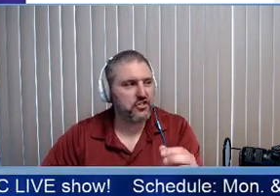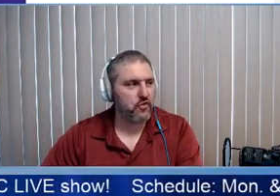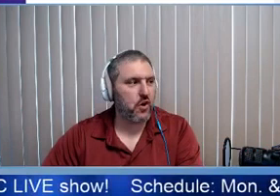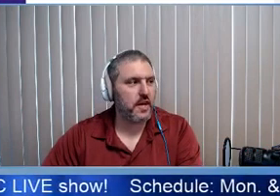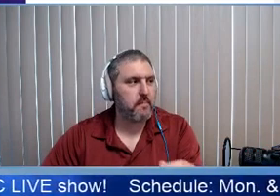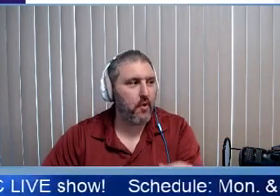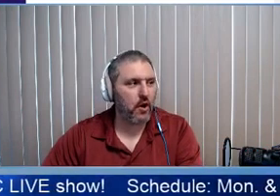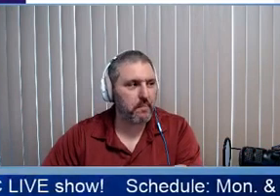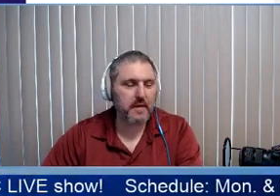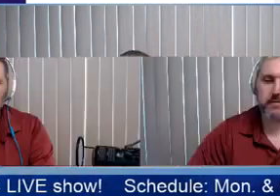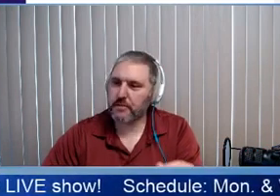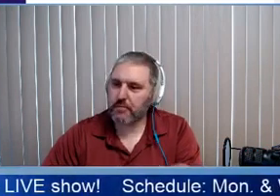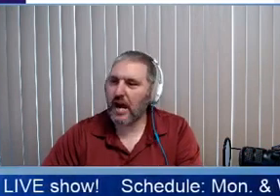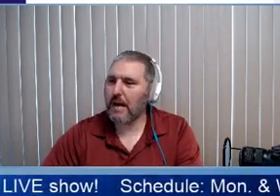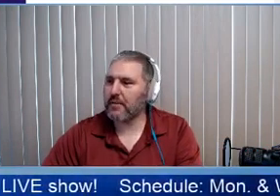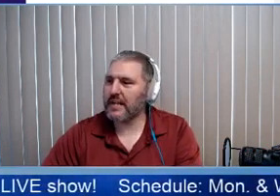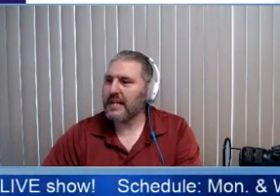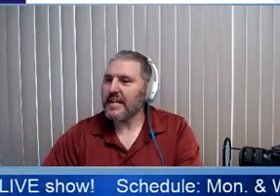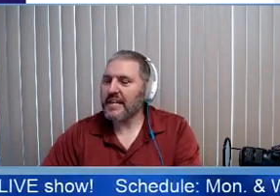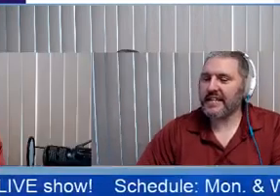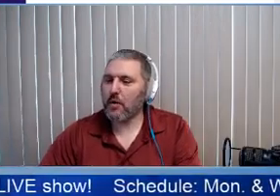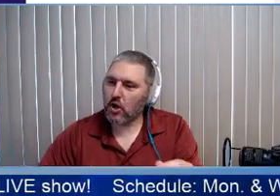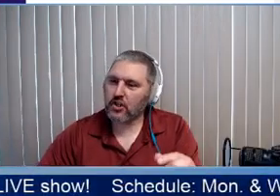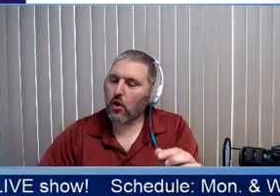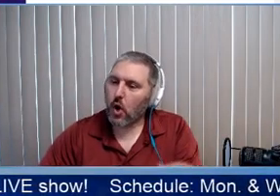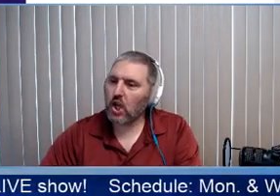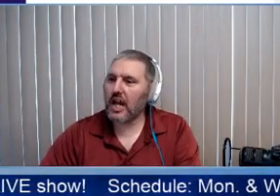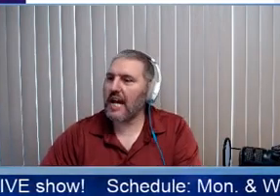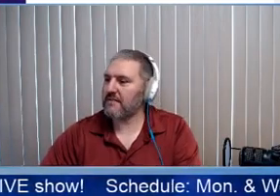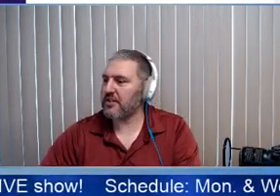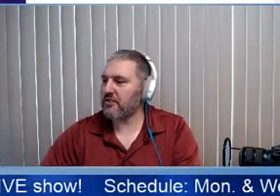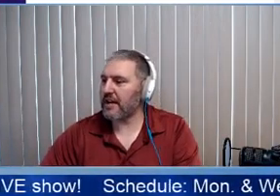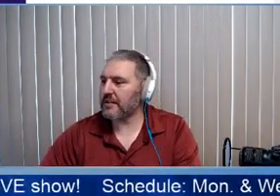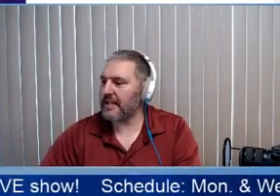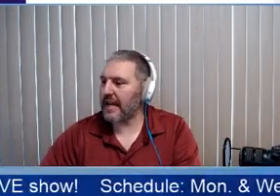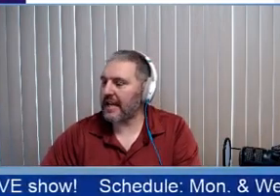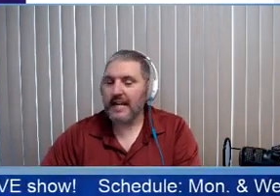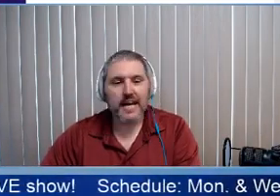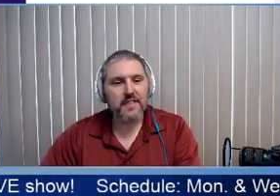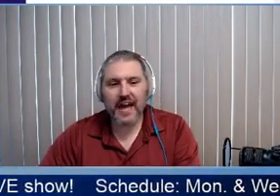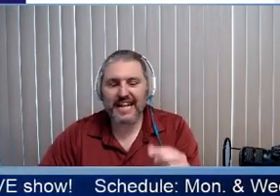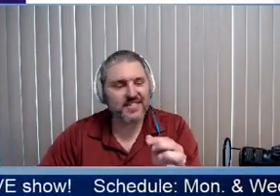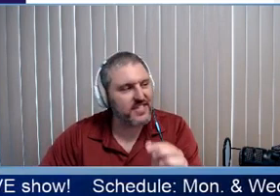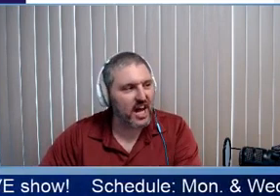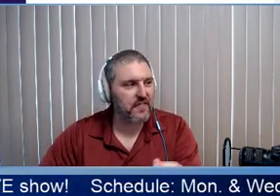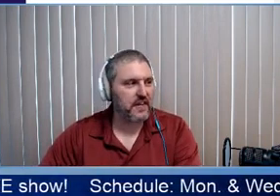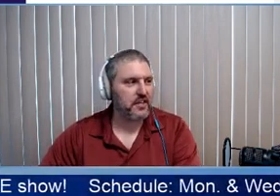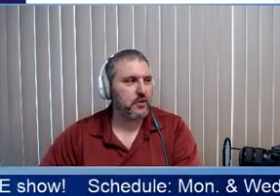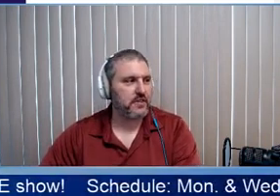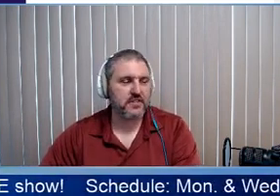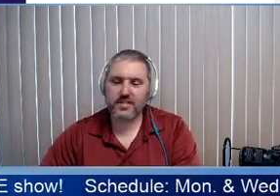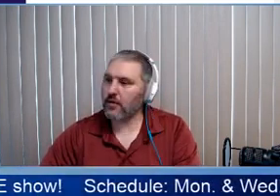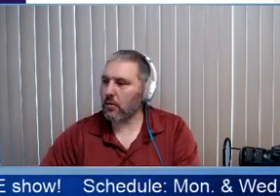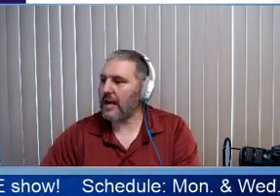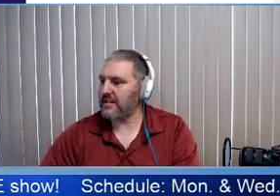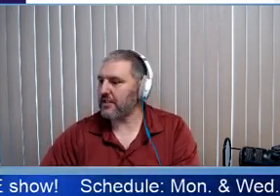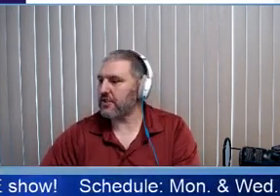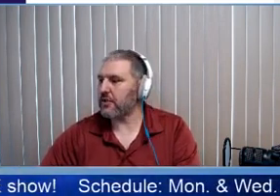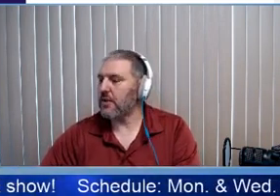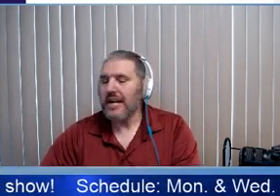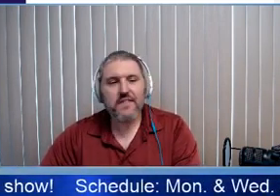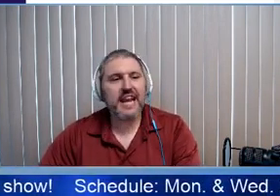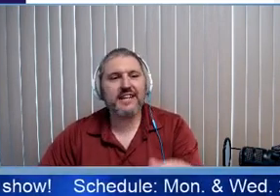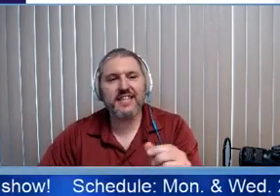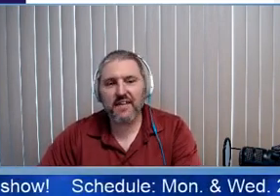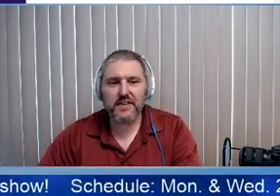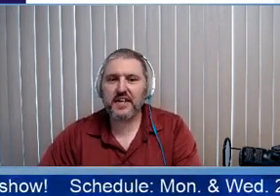So destroying poor people's property that they work their whole lives to try to attain, that has nothing to do with a civil rights